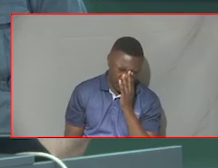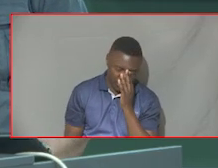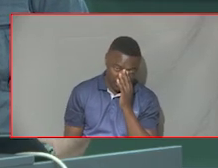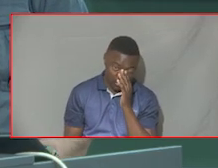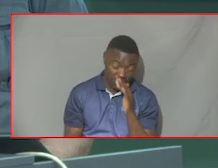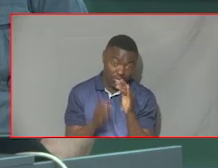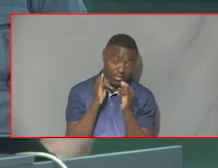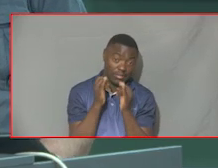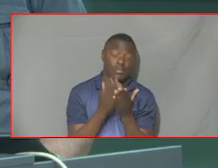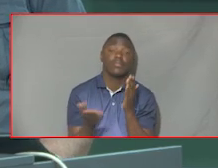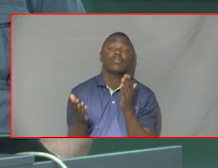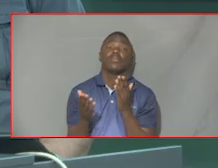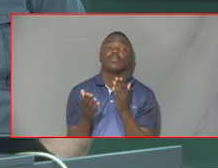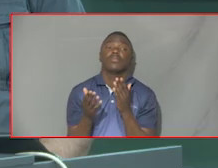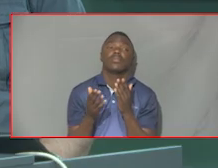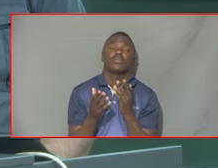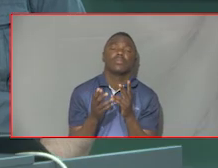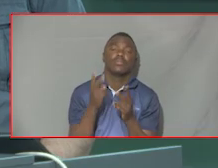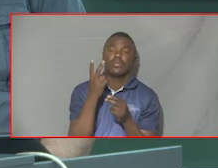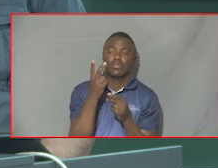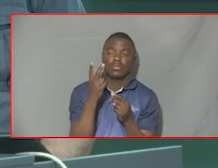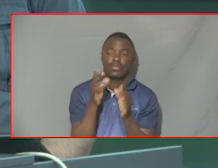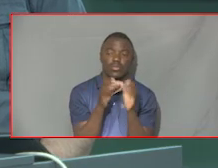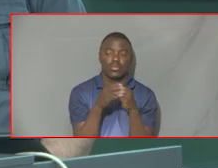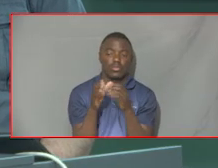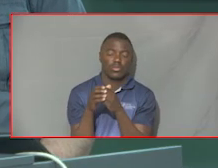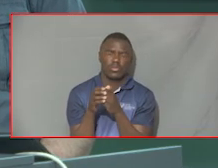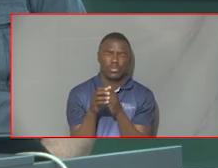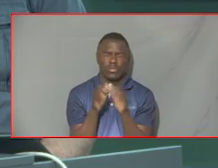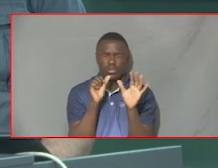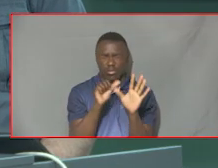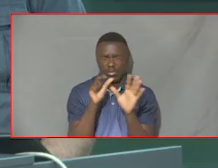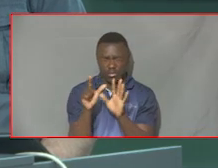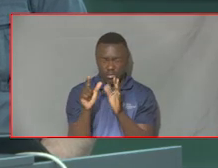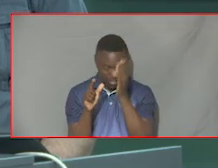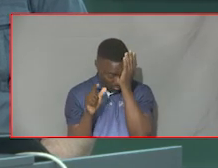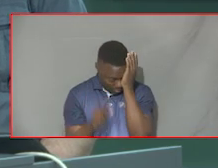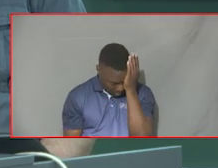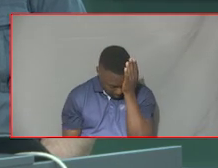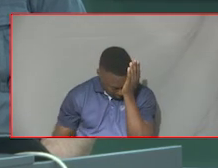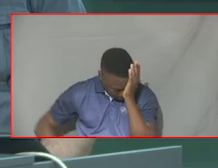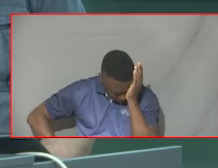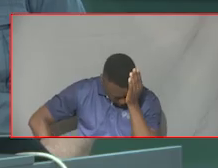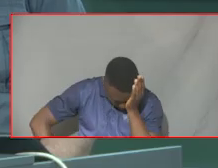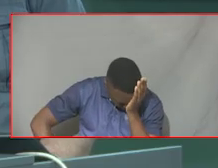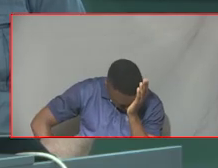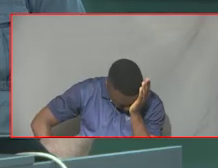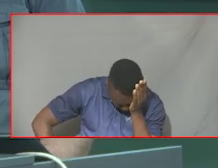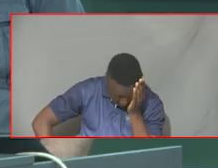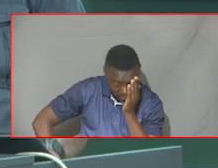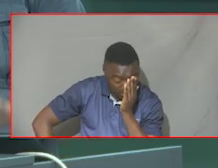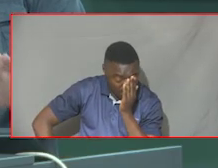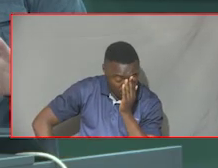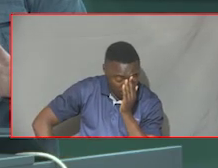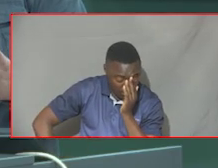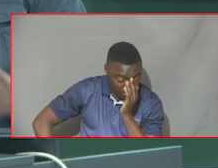proofs, and you must know your 2 grade 12 proofs. That's easy marks. 6 to 7 marks is a proof. Bookwork. All right.